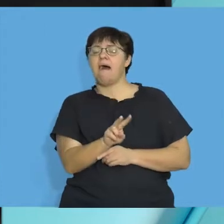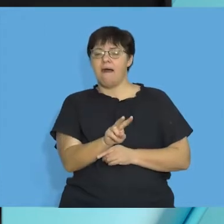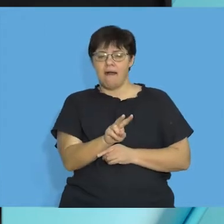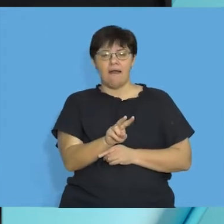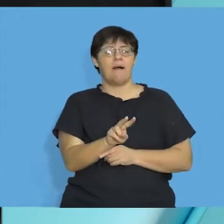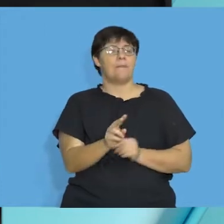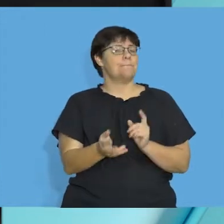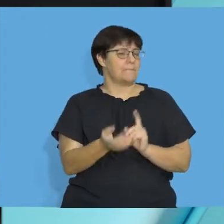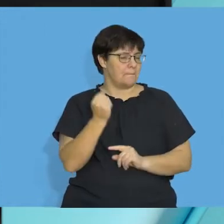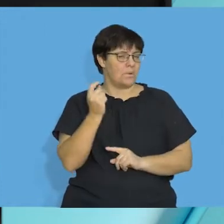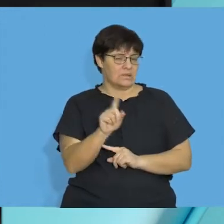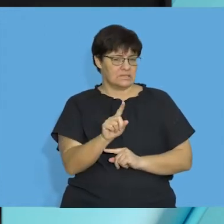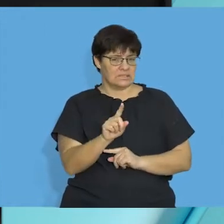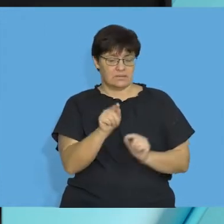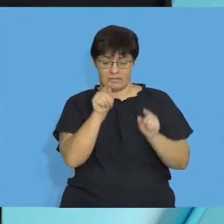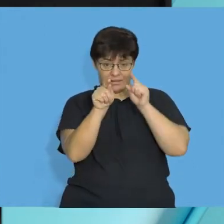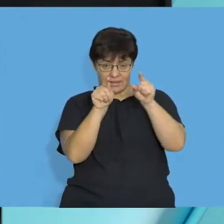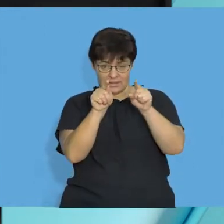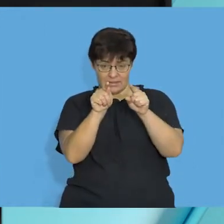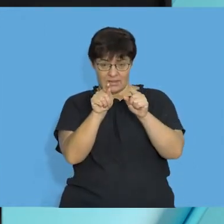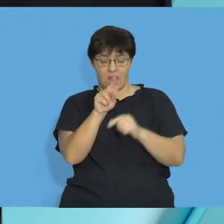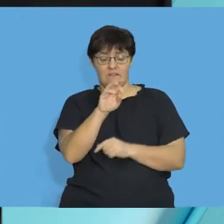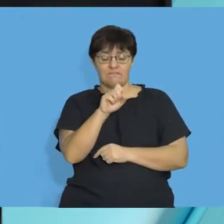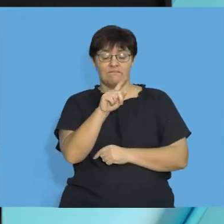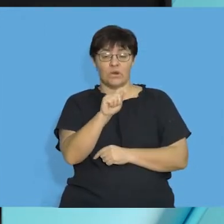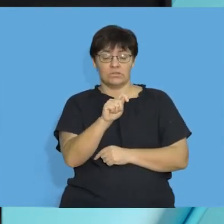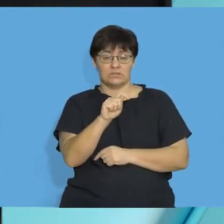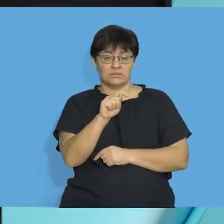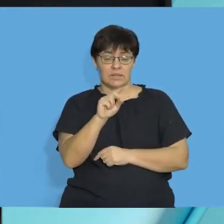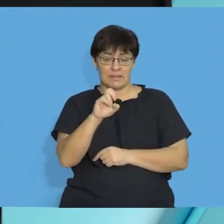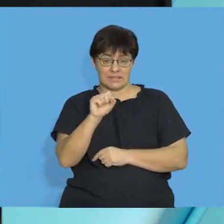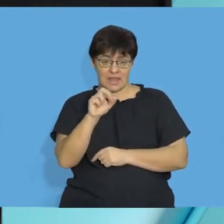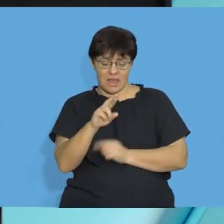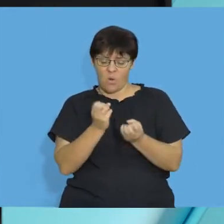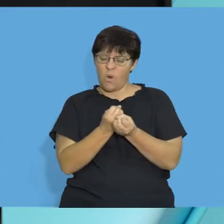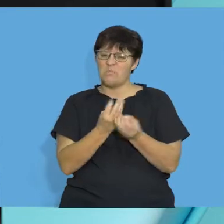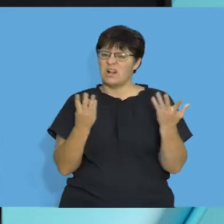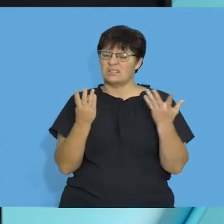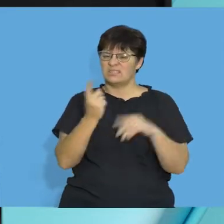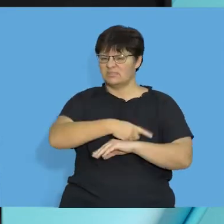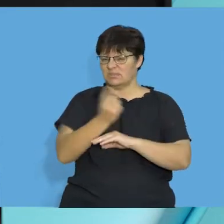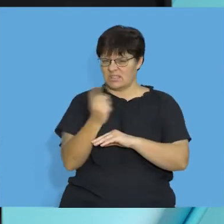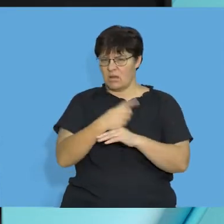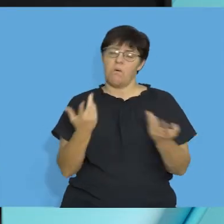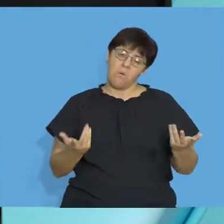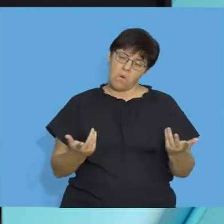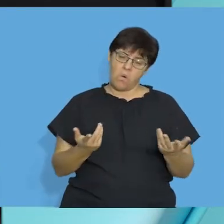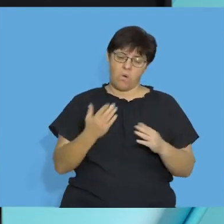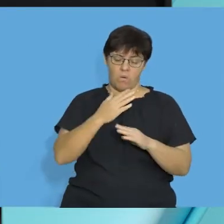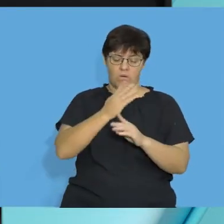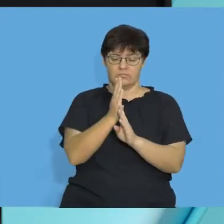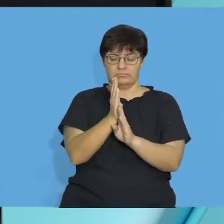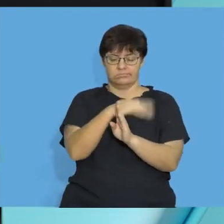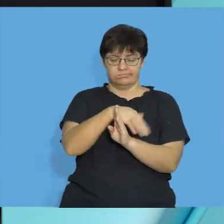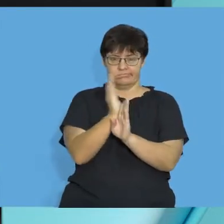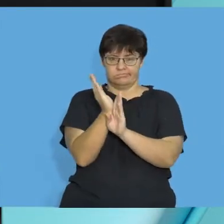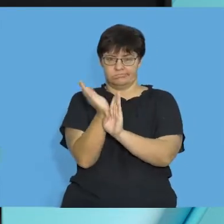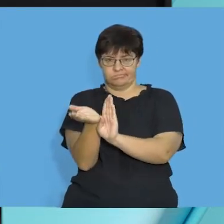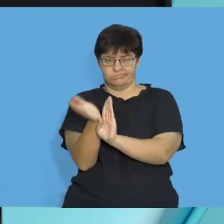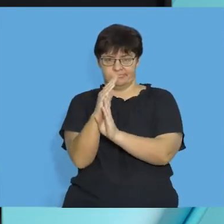the terminals of the voltmeter or the multimeter or even the galvanometer are